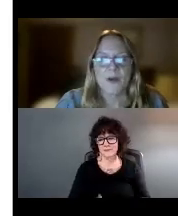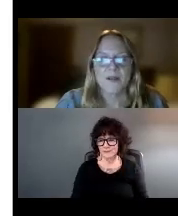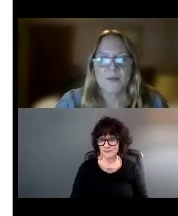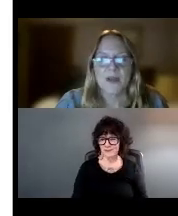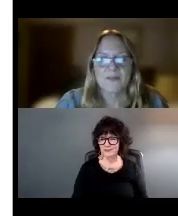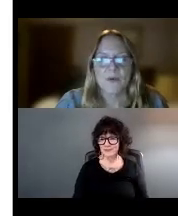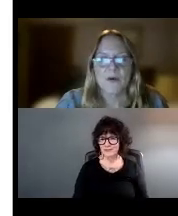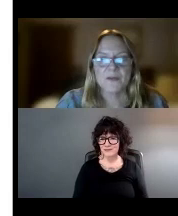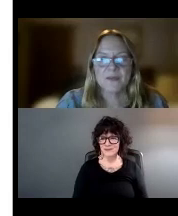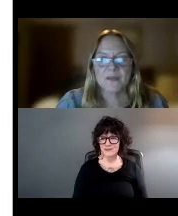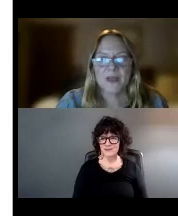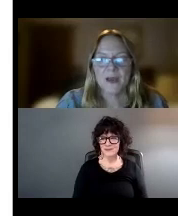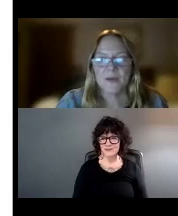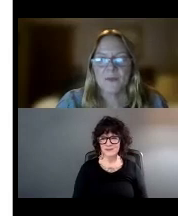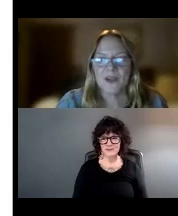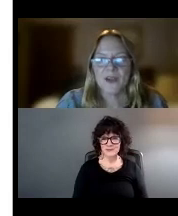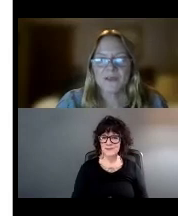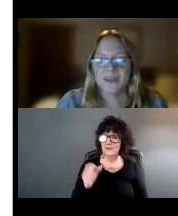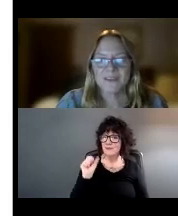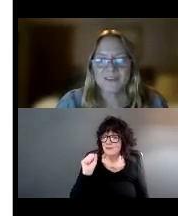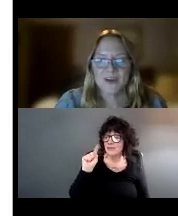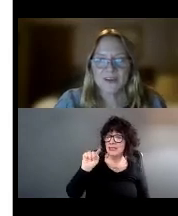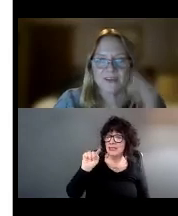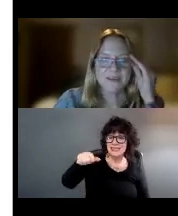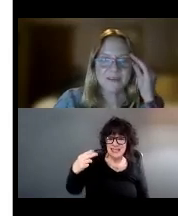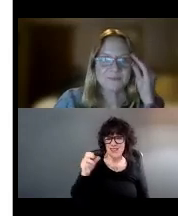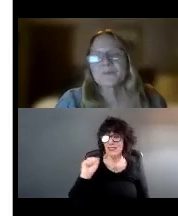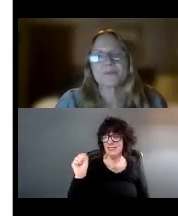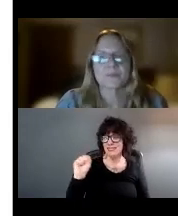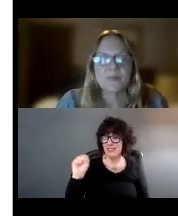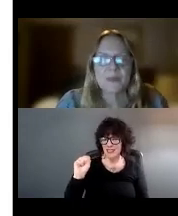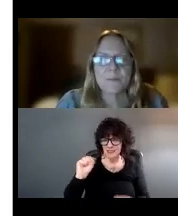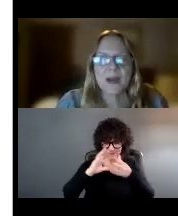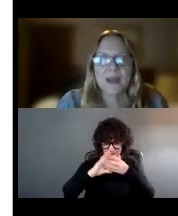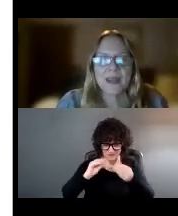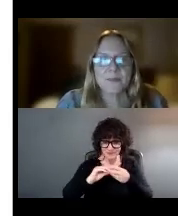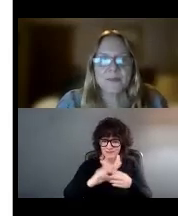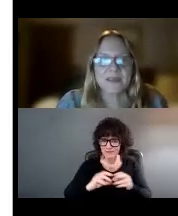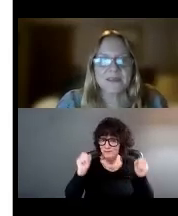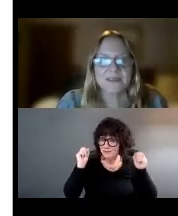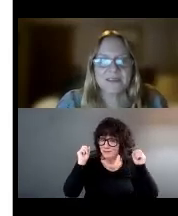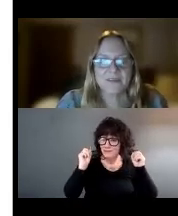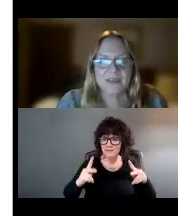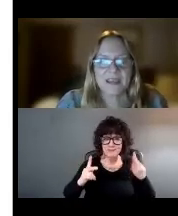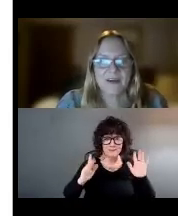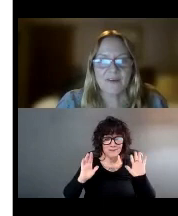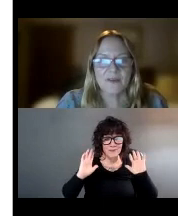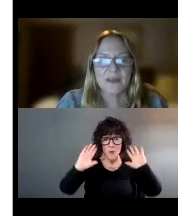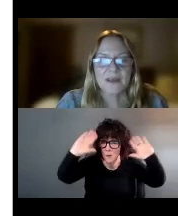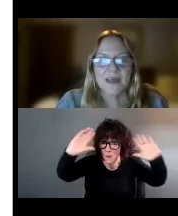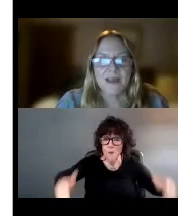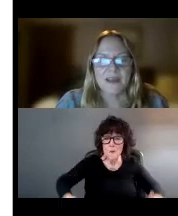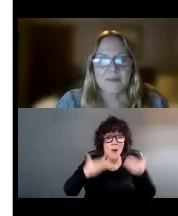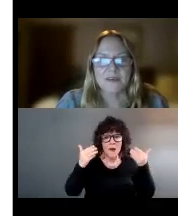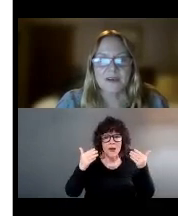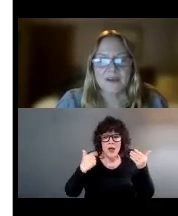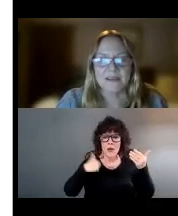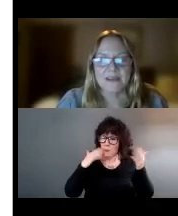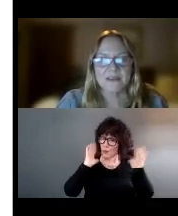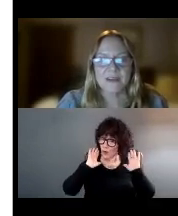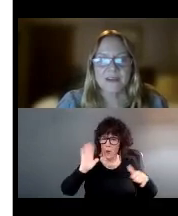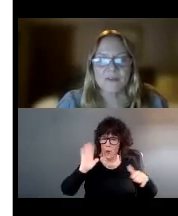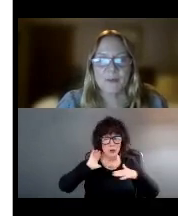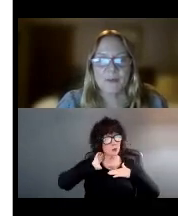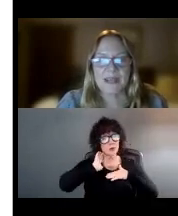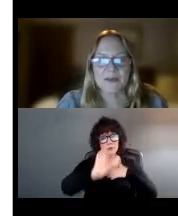Okay, welcome everyone. We are going to get started. My name is Stephanie Carroll, and I'm the